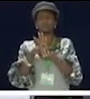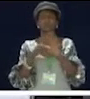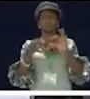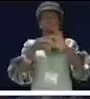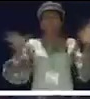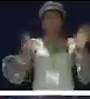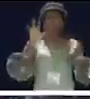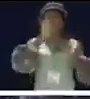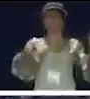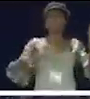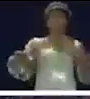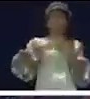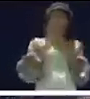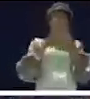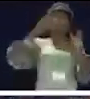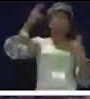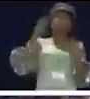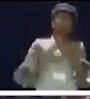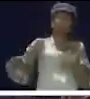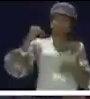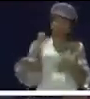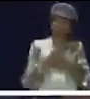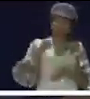release your mercy.